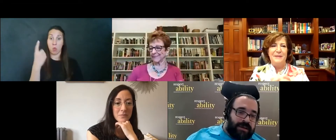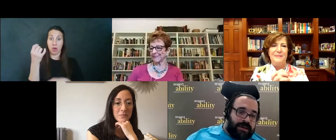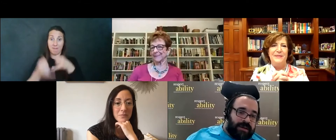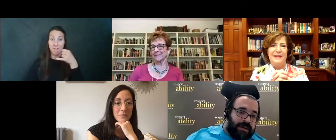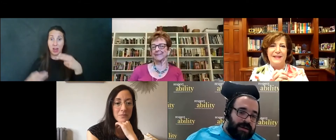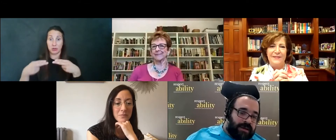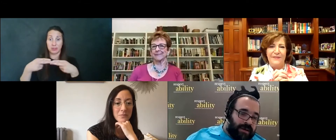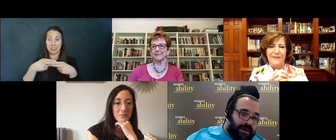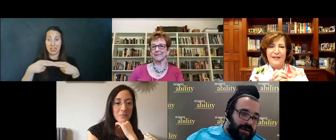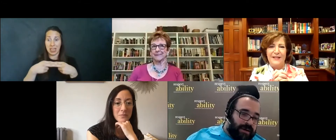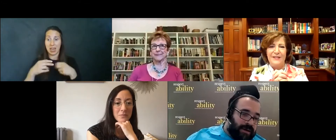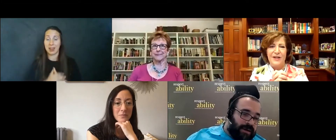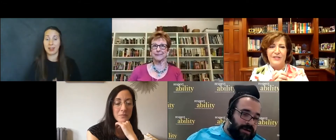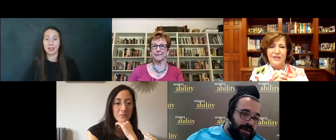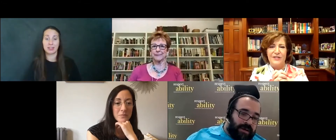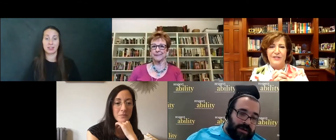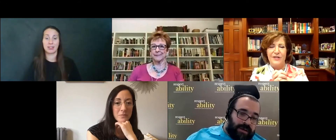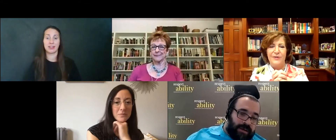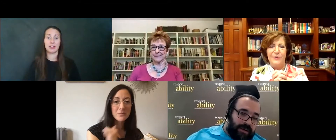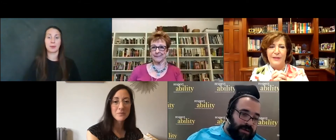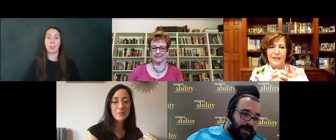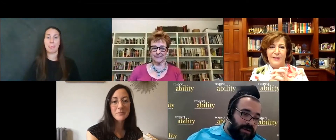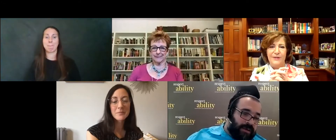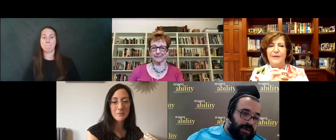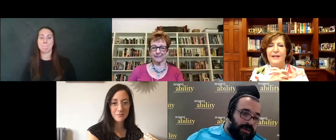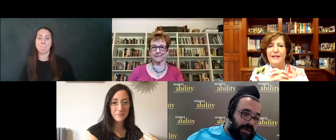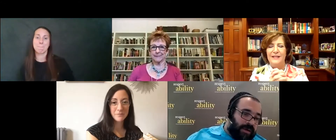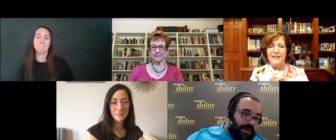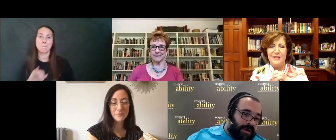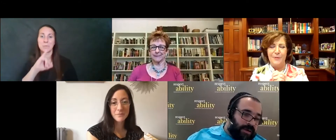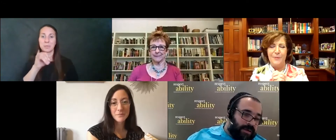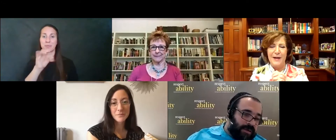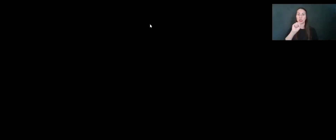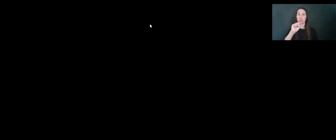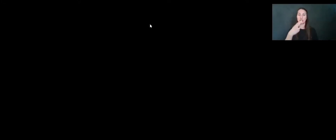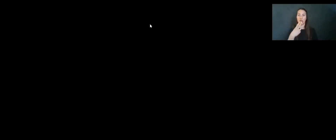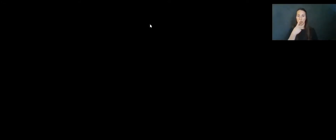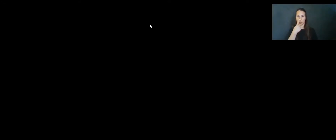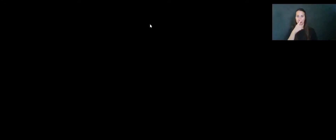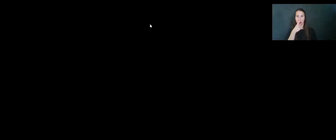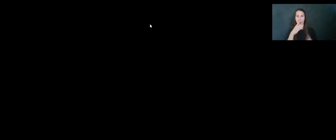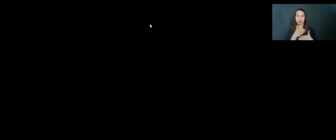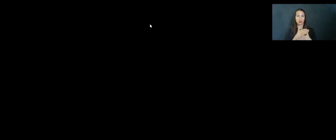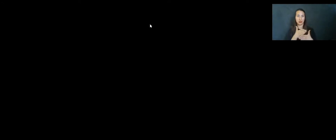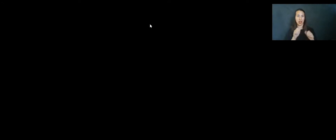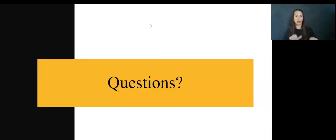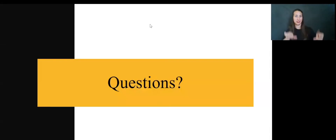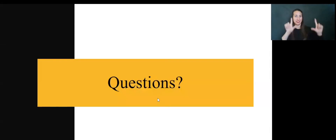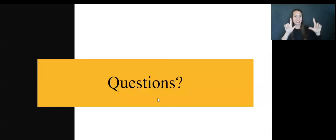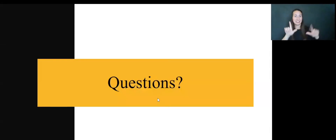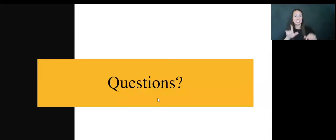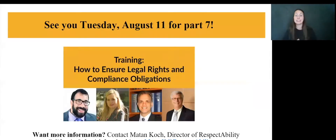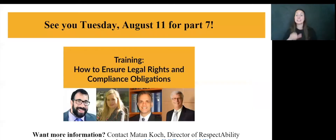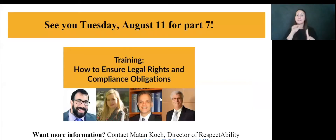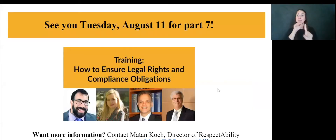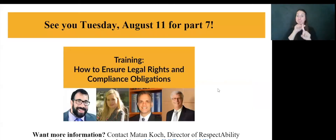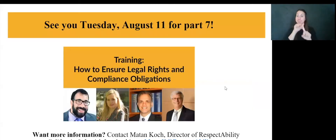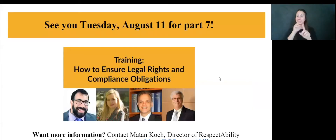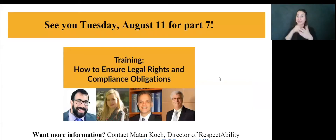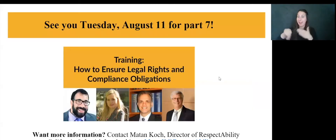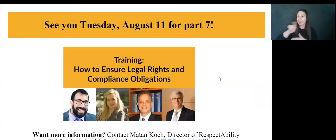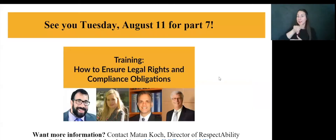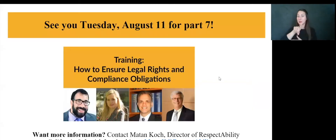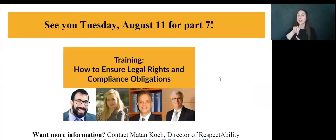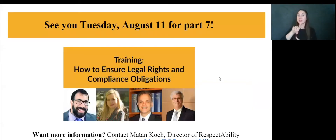slide if Josh could share it with you. And it's just a reminder that next week